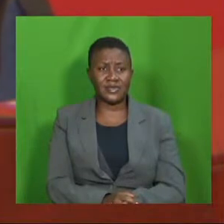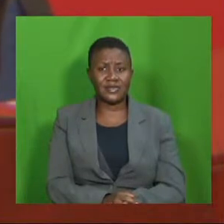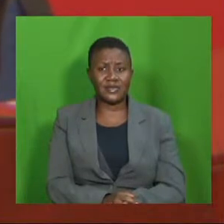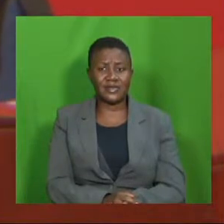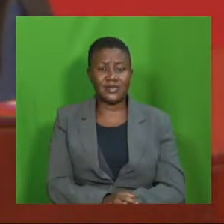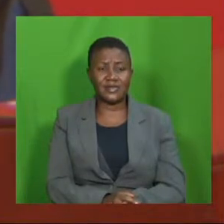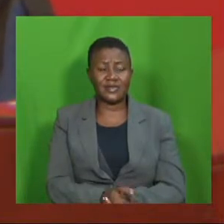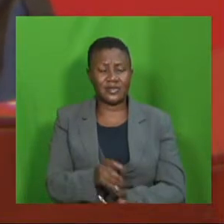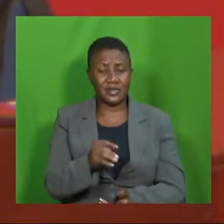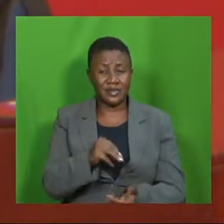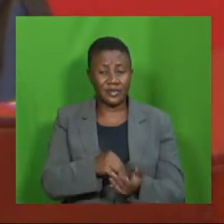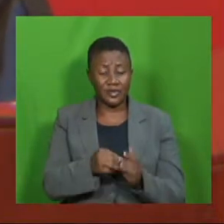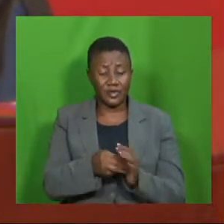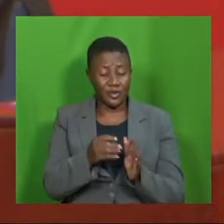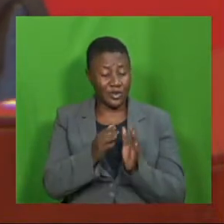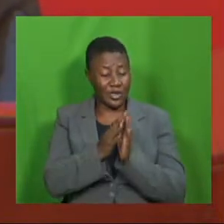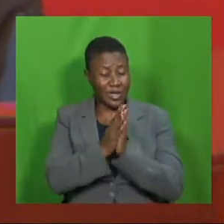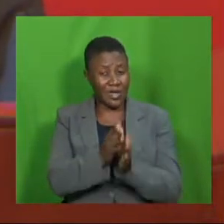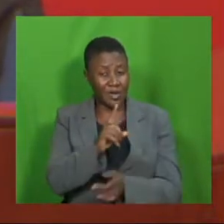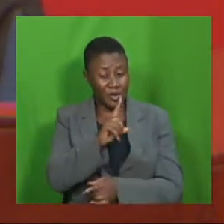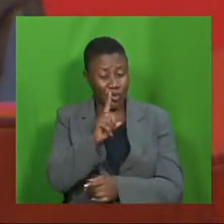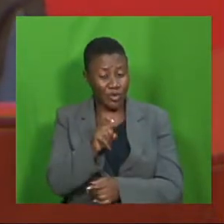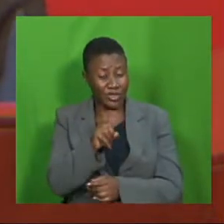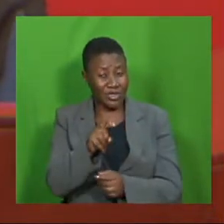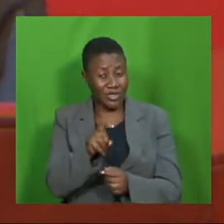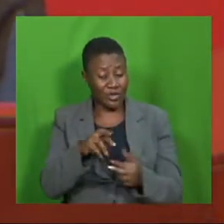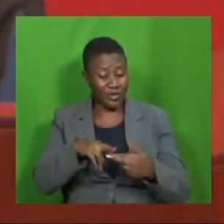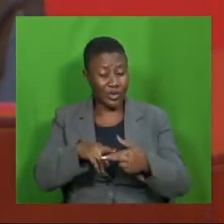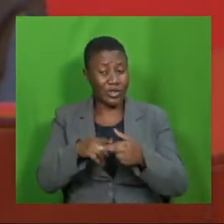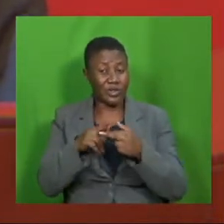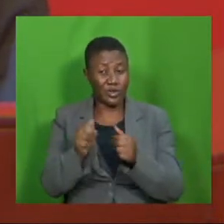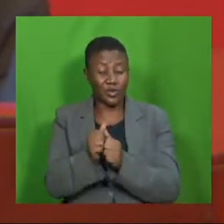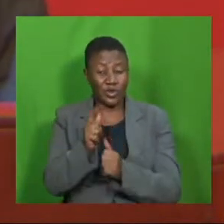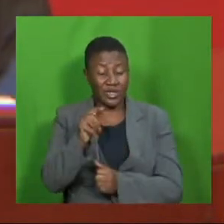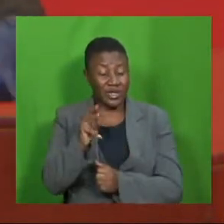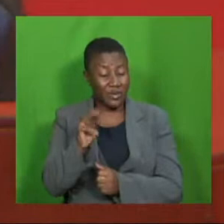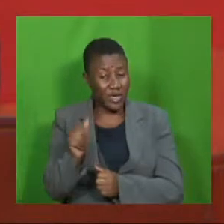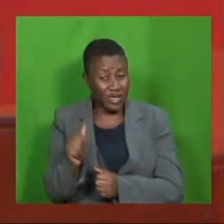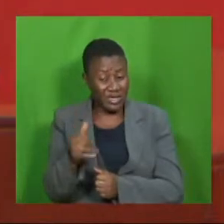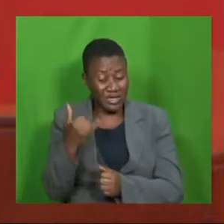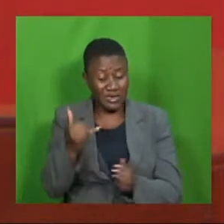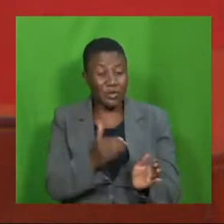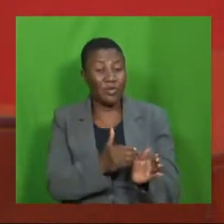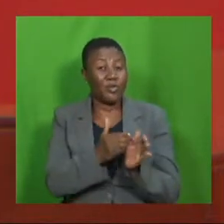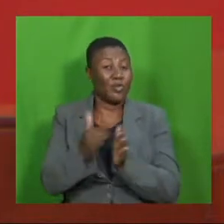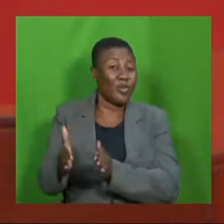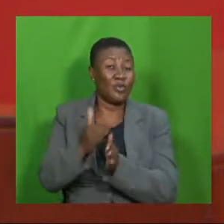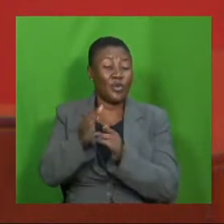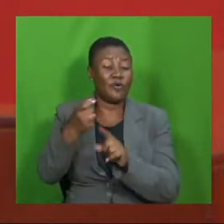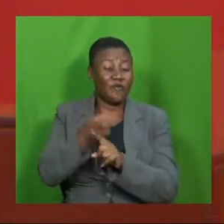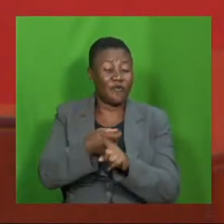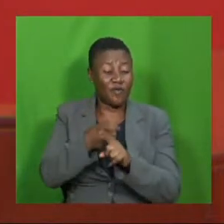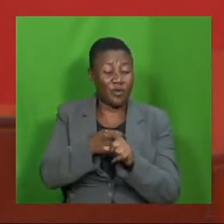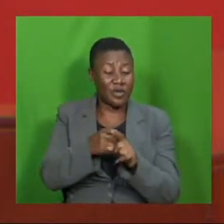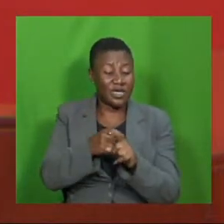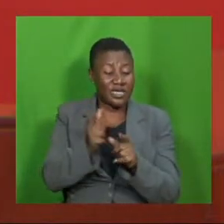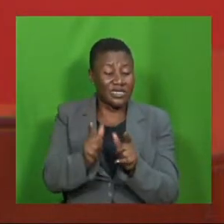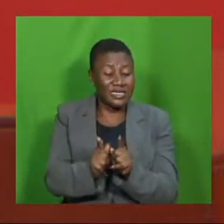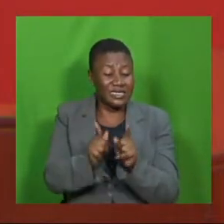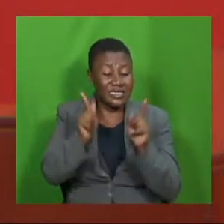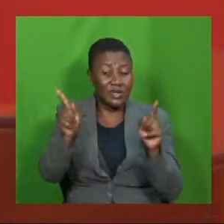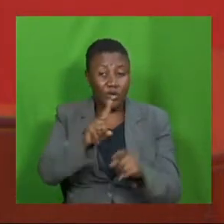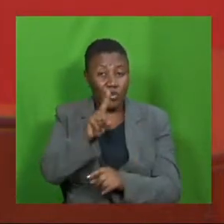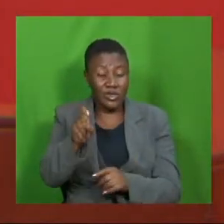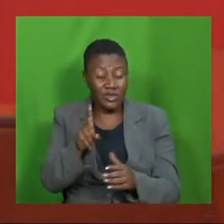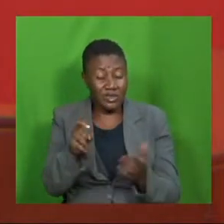Are you asking a question relating to Tema? Because we have moved away from all the general ones. Now we are on specifics. Yes,